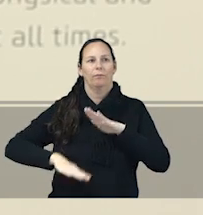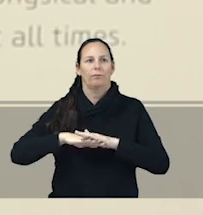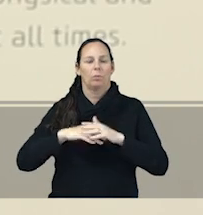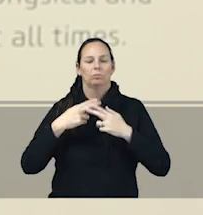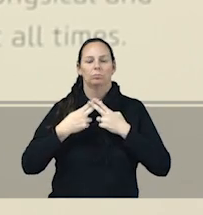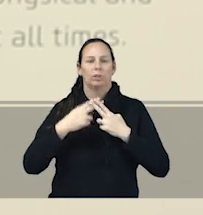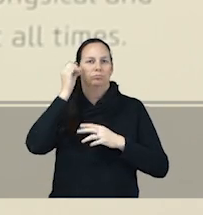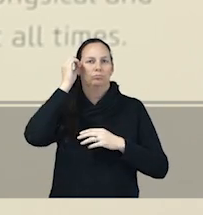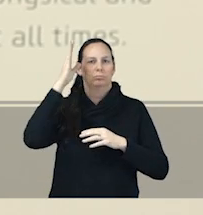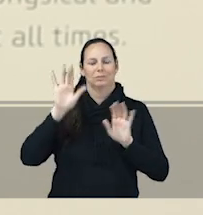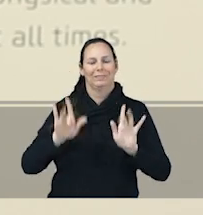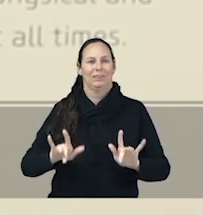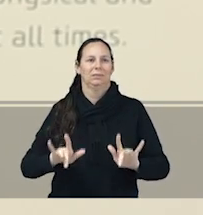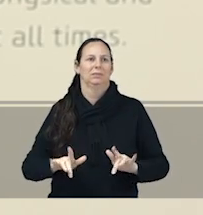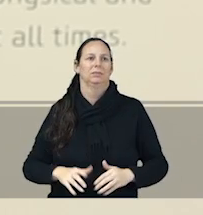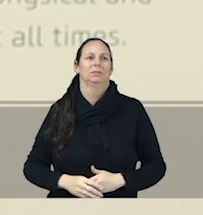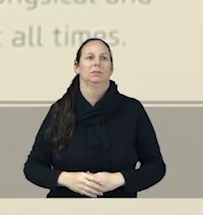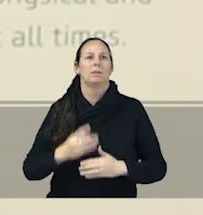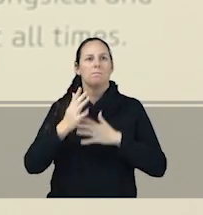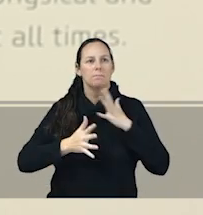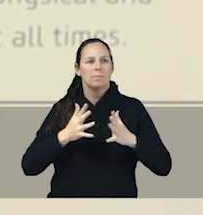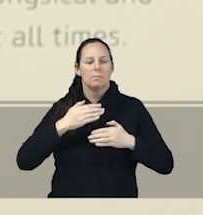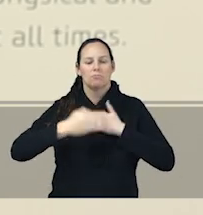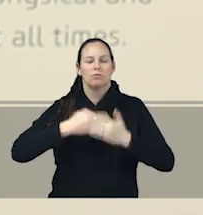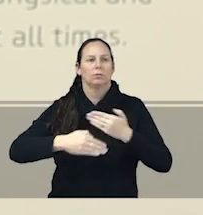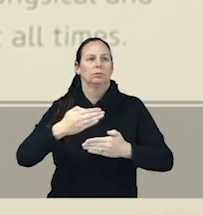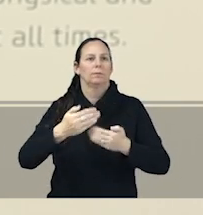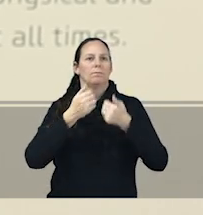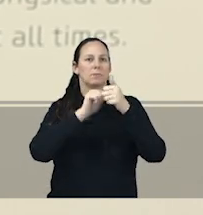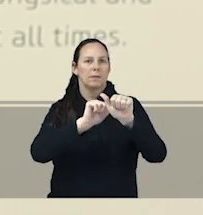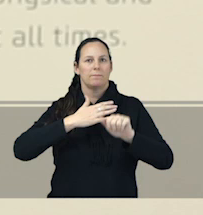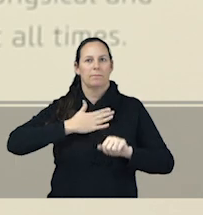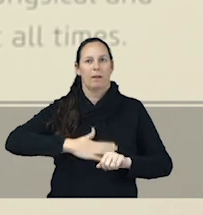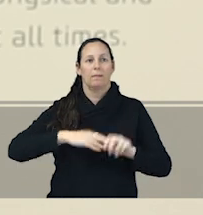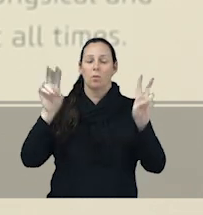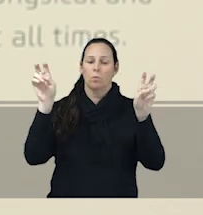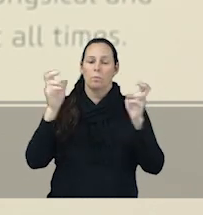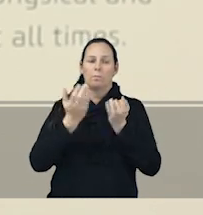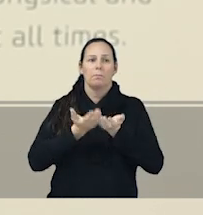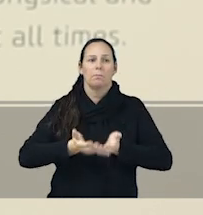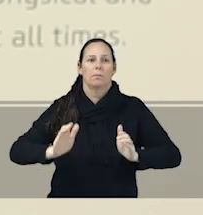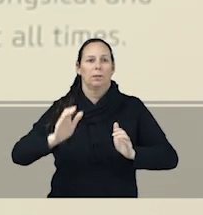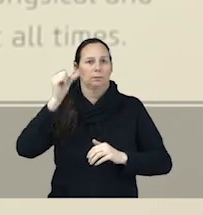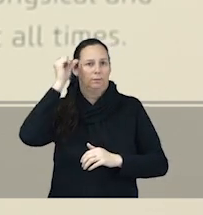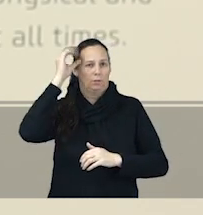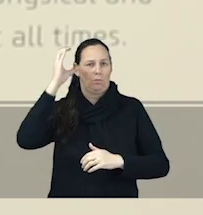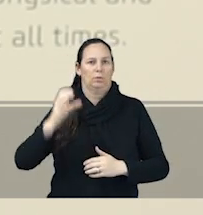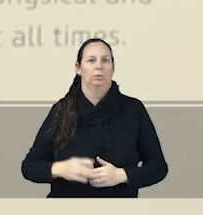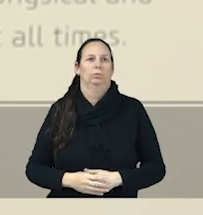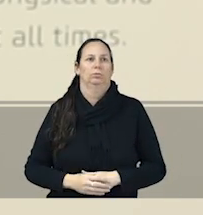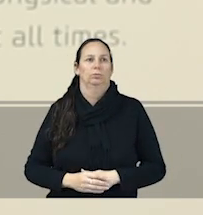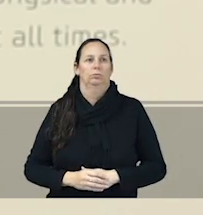not necessarily mean giving them not sexual knowledge well beyond their years. It means a process of protective behaviors which I